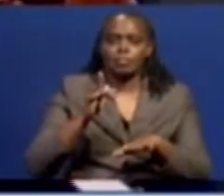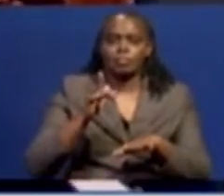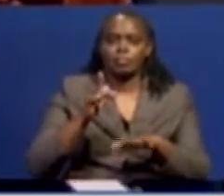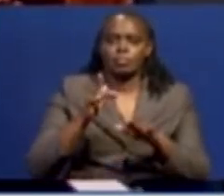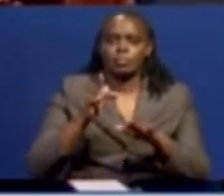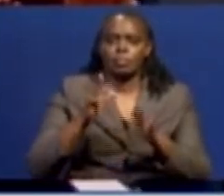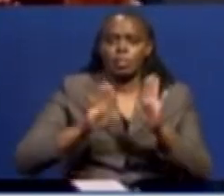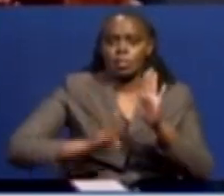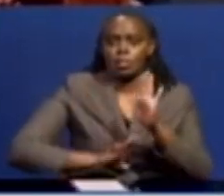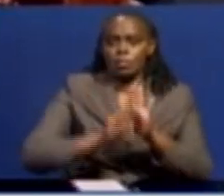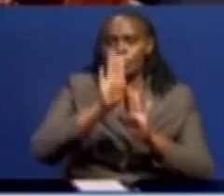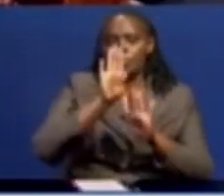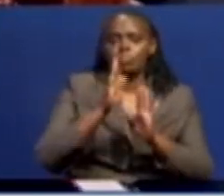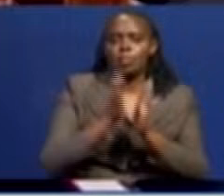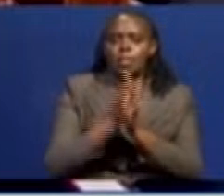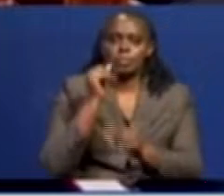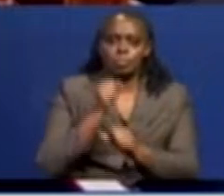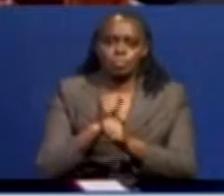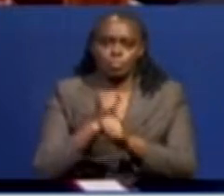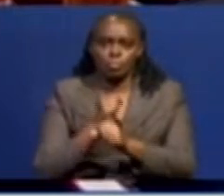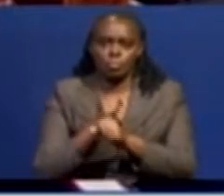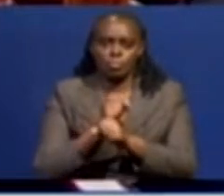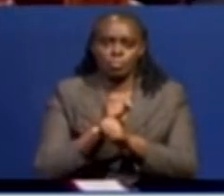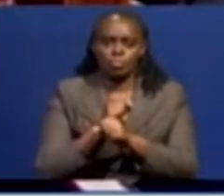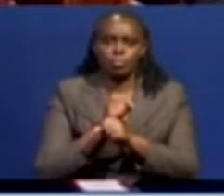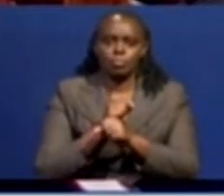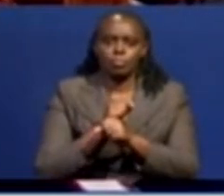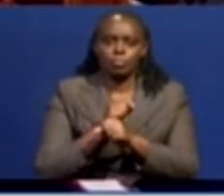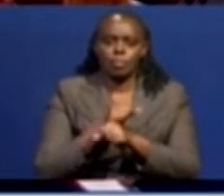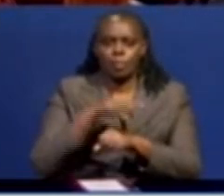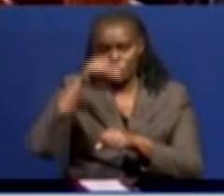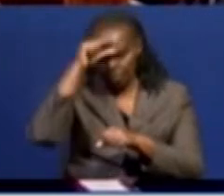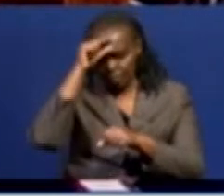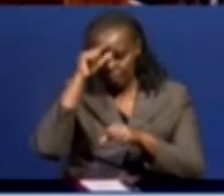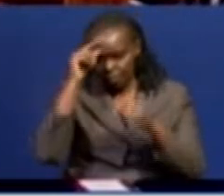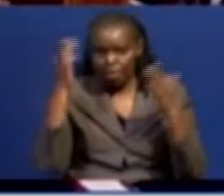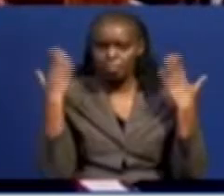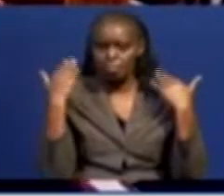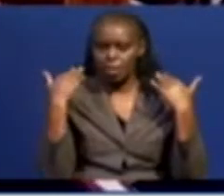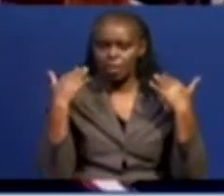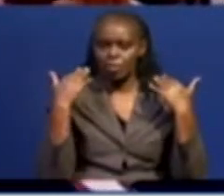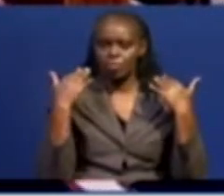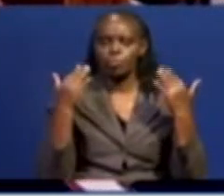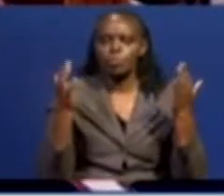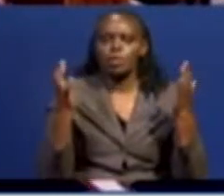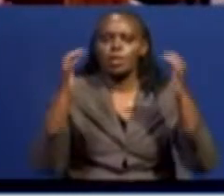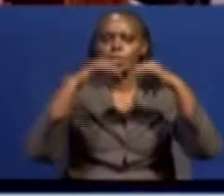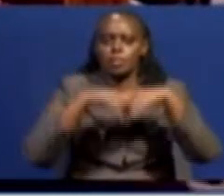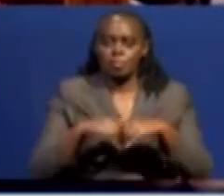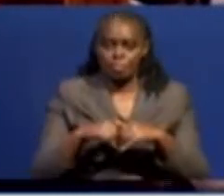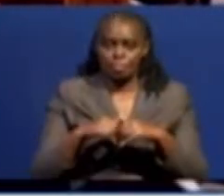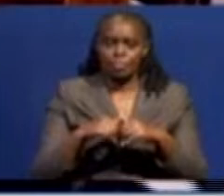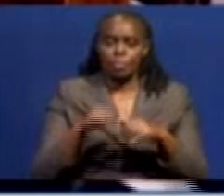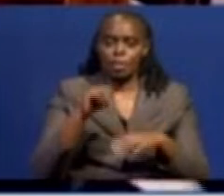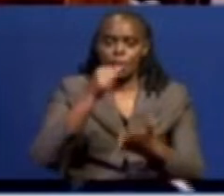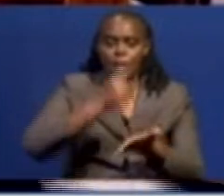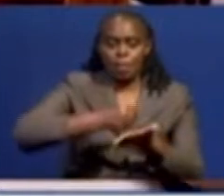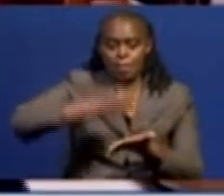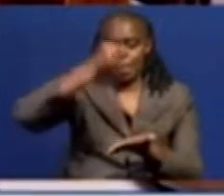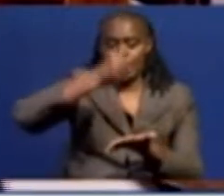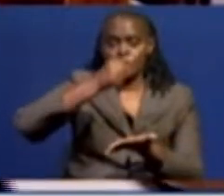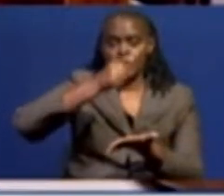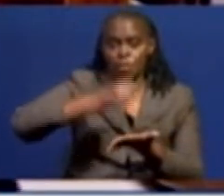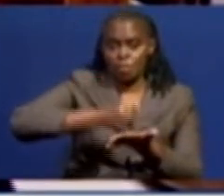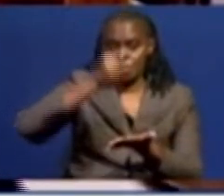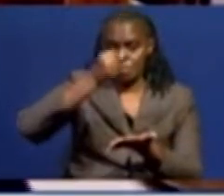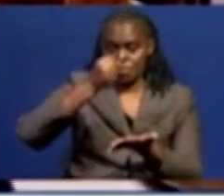affected the development and performance of the county government of Meru because in the budget,